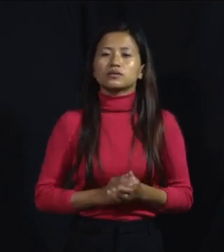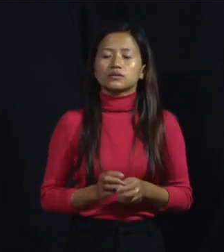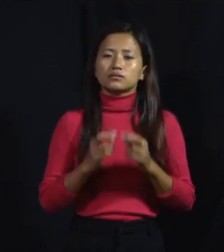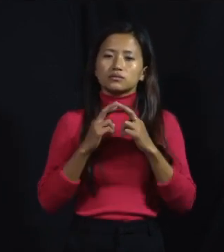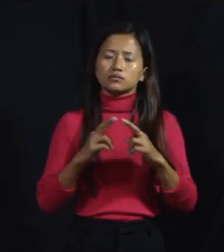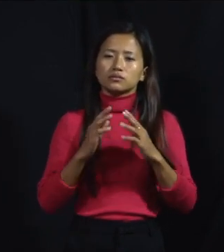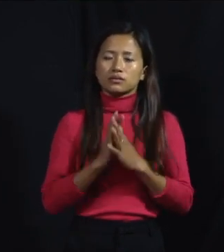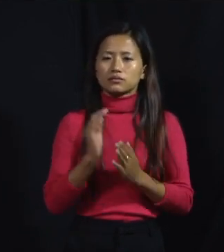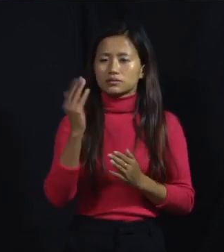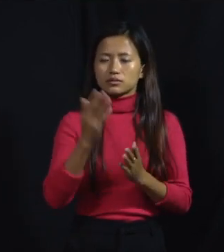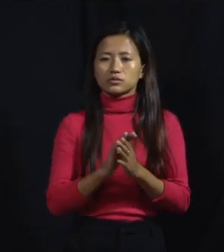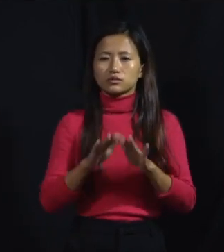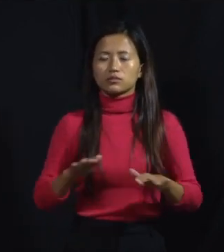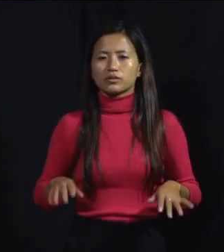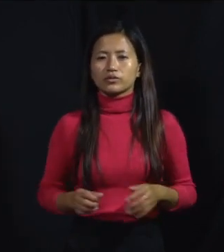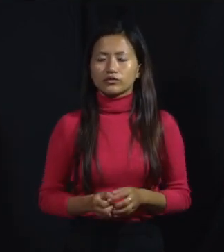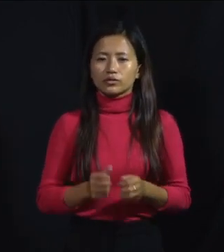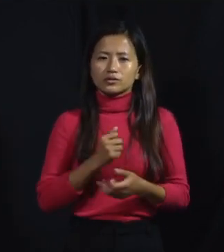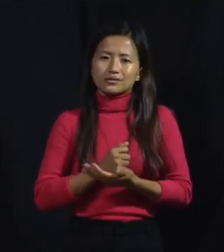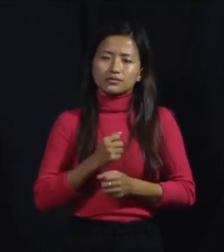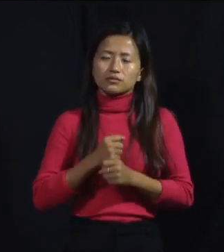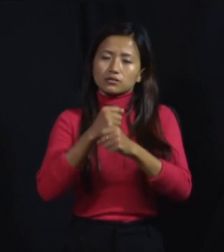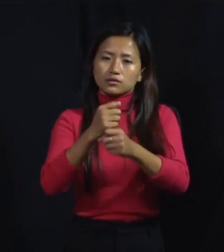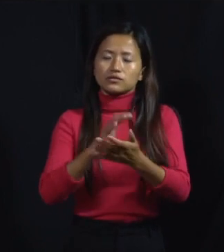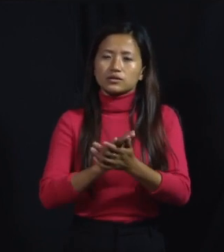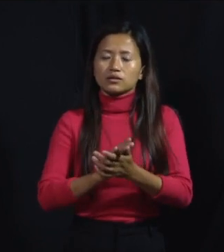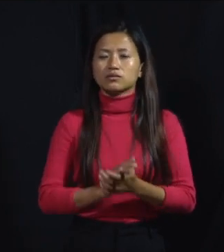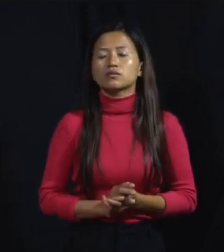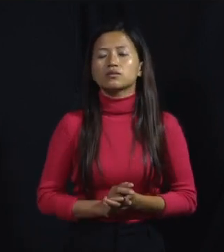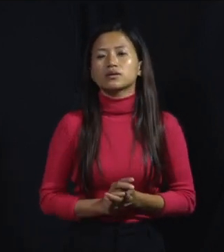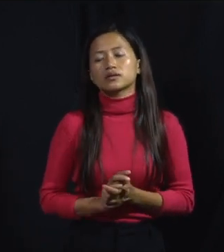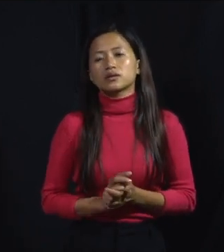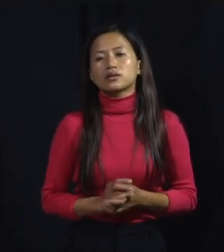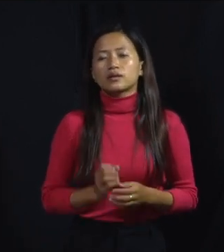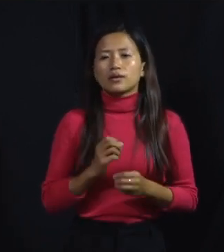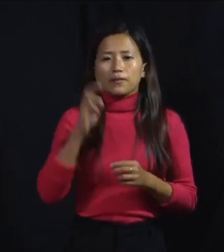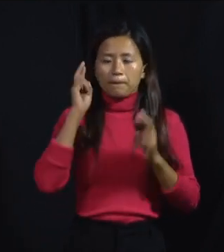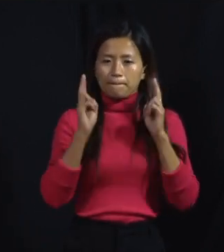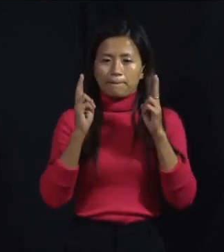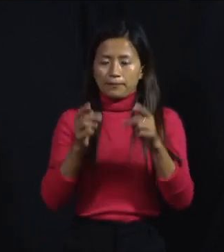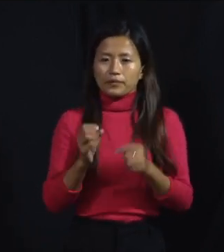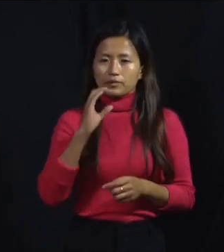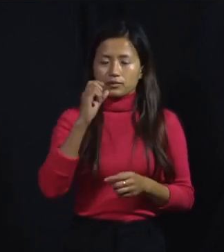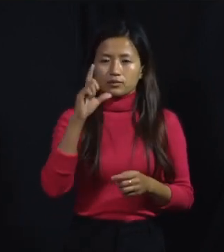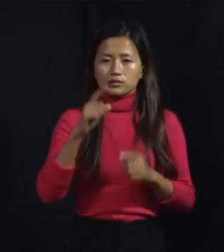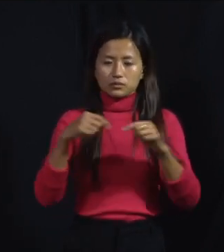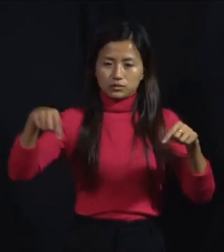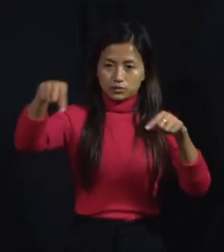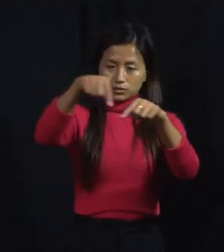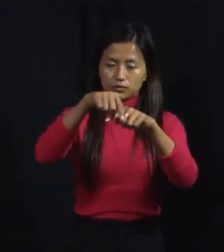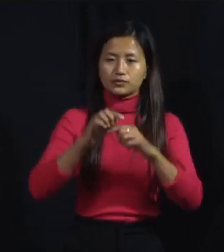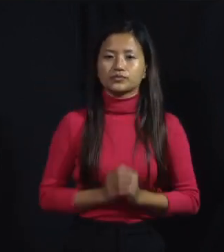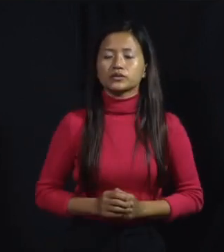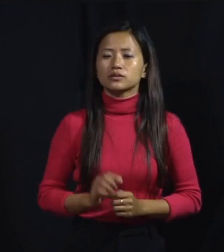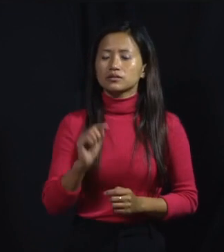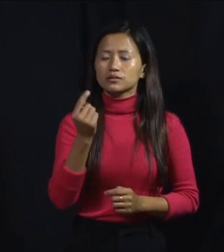very gifted or very intelligent. Some students might be normal in the classroom, right? And then who knows, some students might